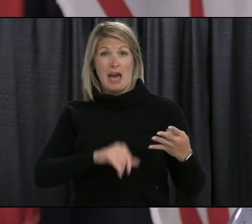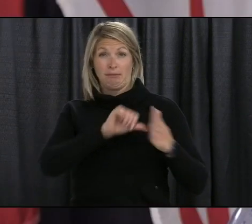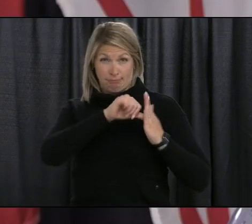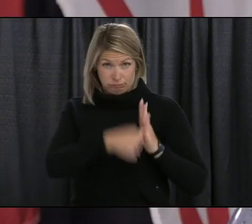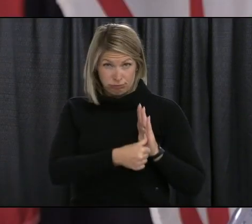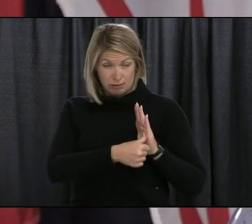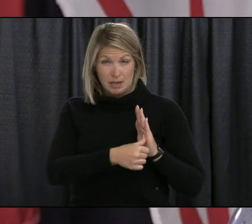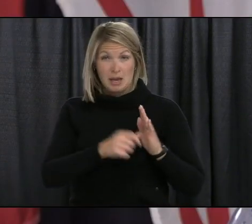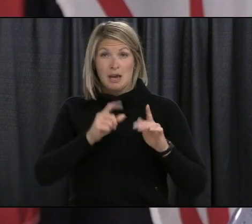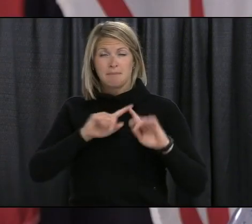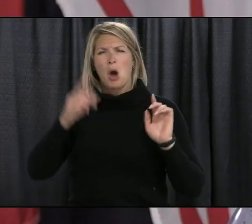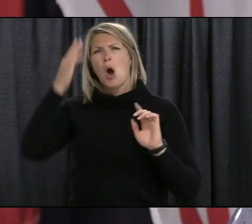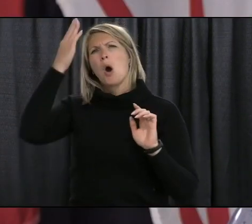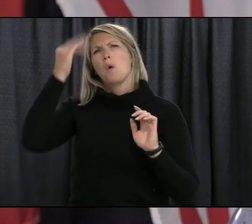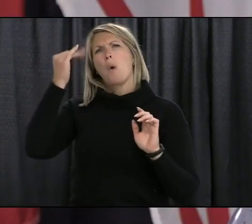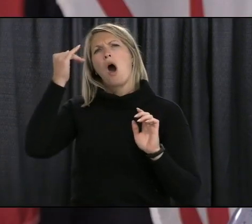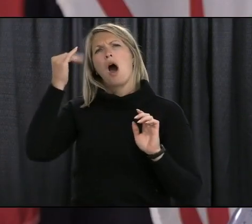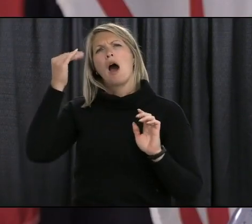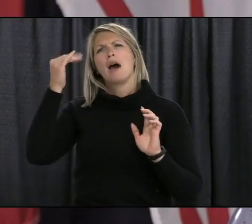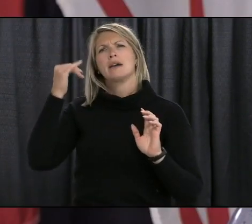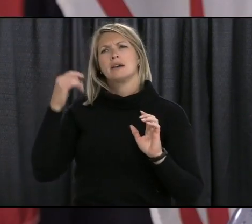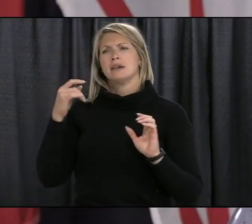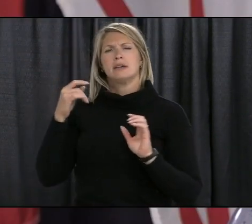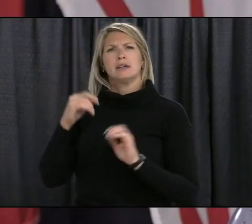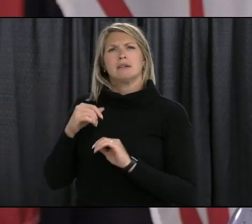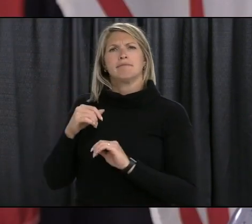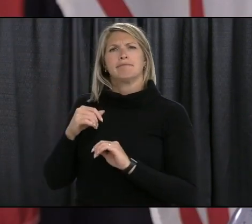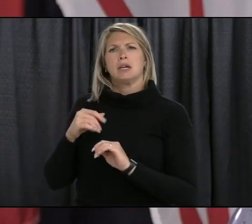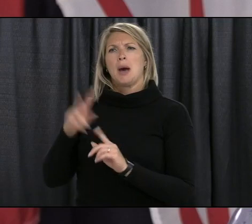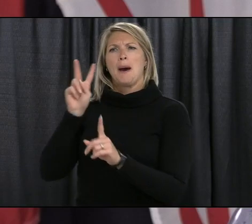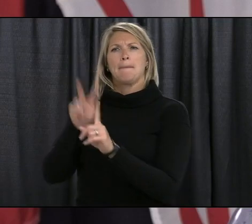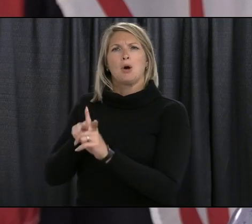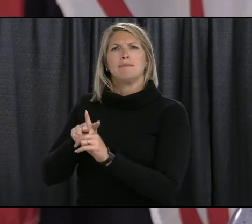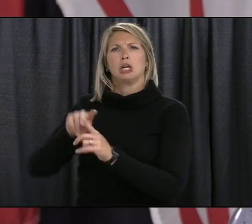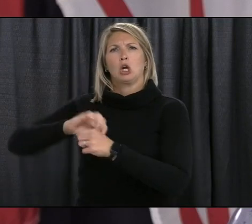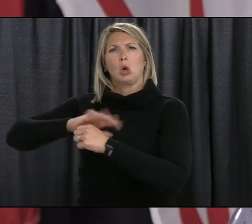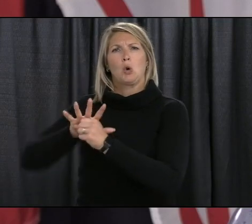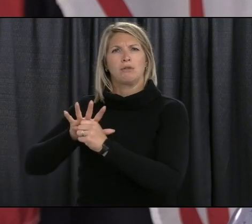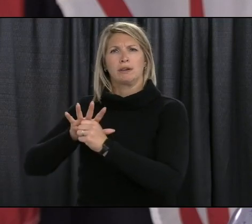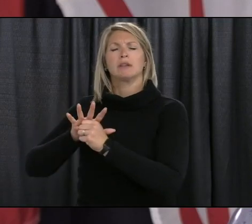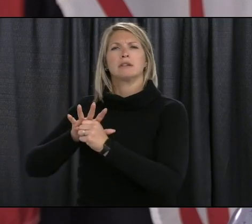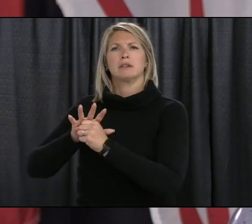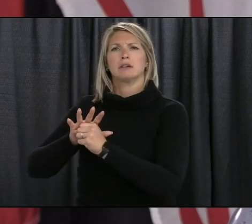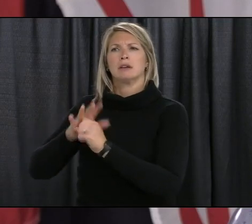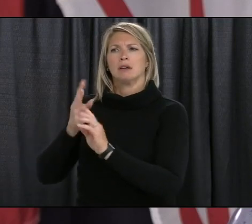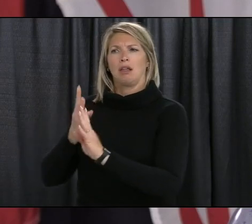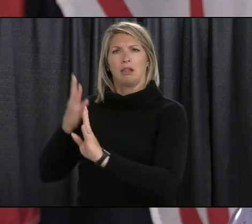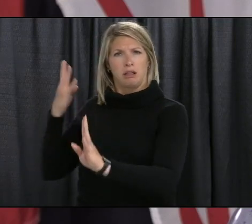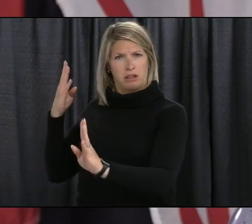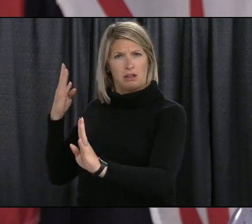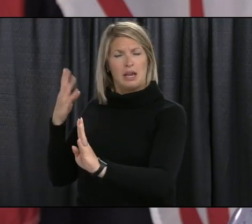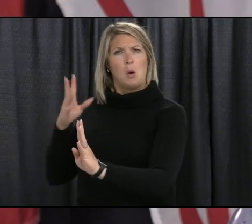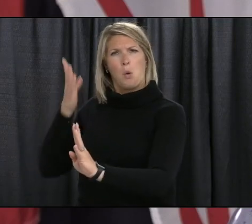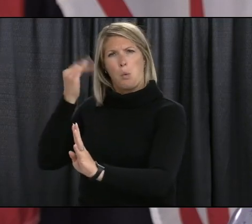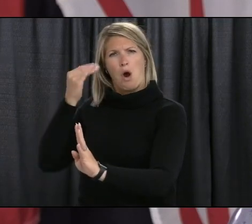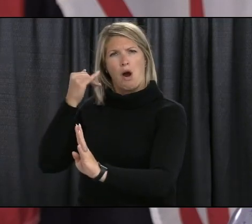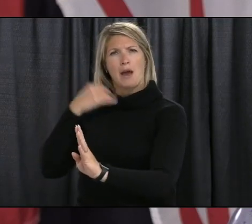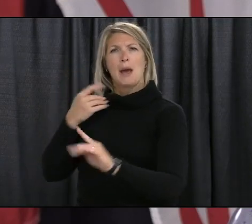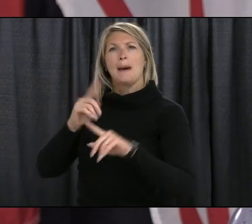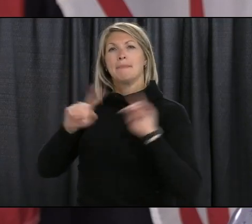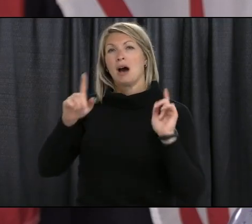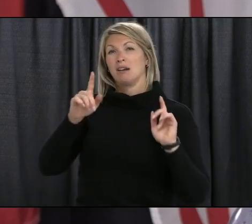could be a traffic management issue, and I wouldn't like to opine on that, but having seen the lineups at Tim Hortons in Gander, it's very